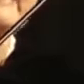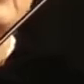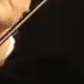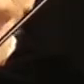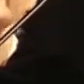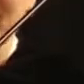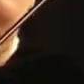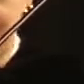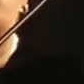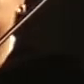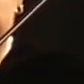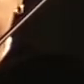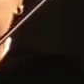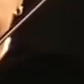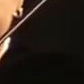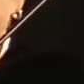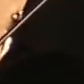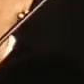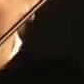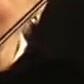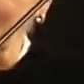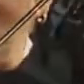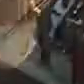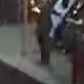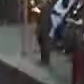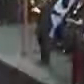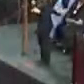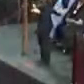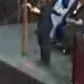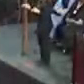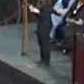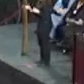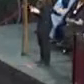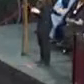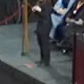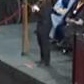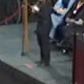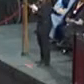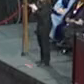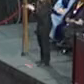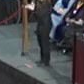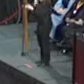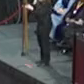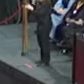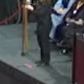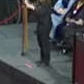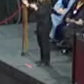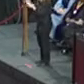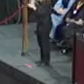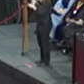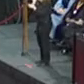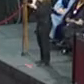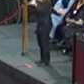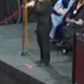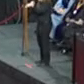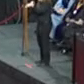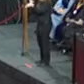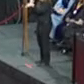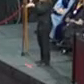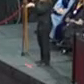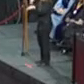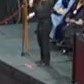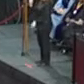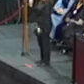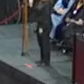a 1937 Chevy and driven to our new home, which was a small farm in the panhandle of